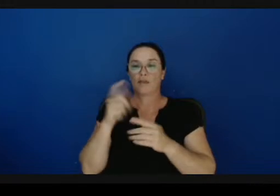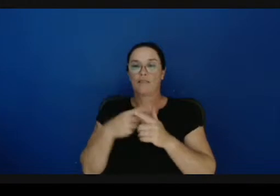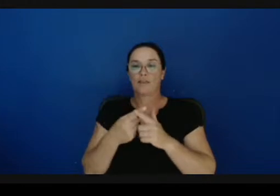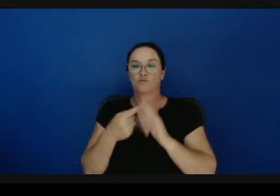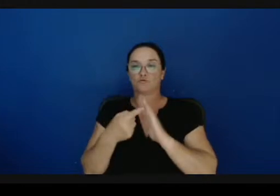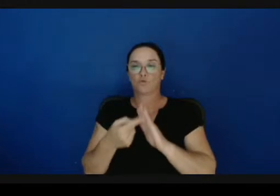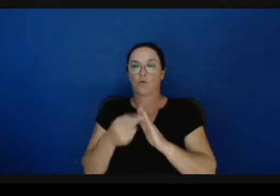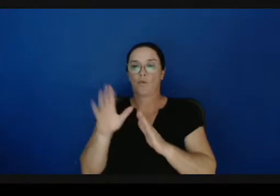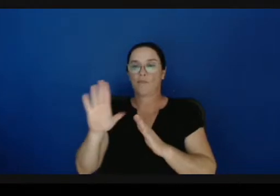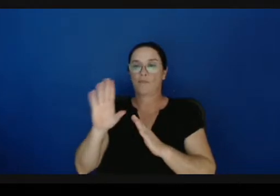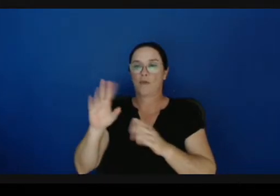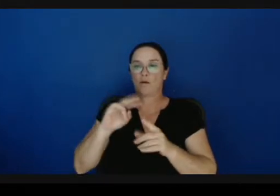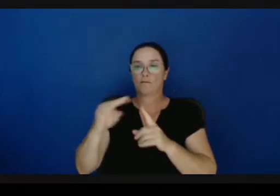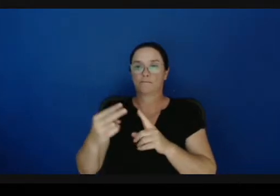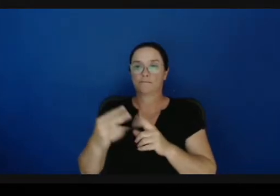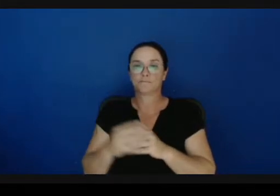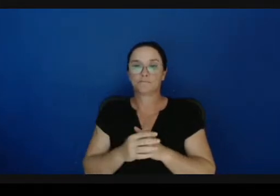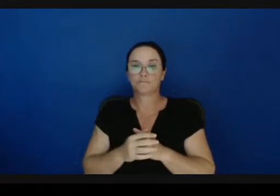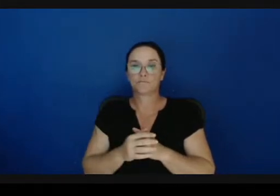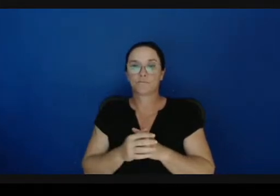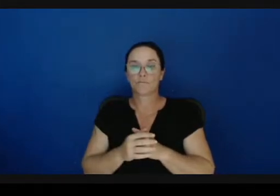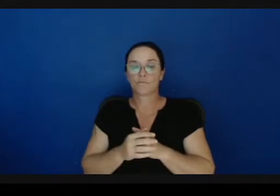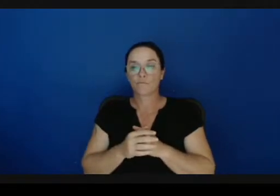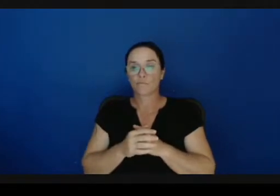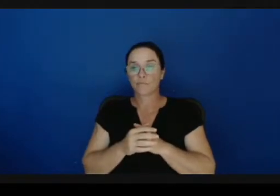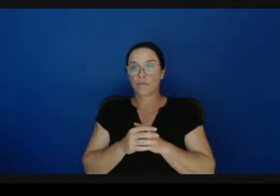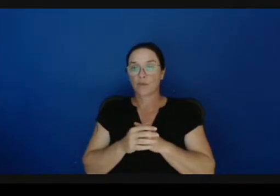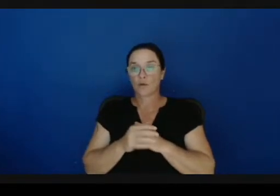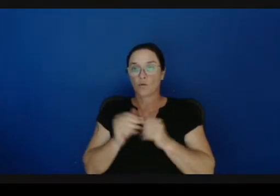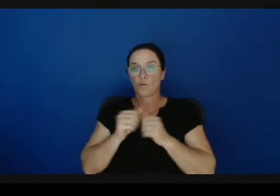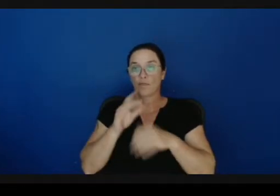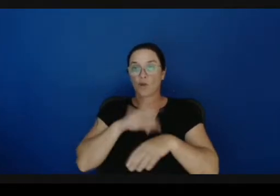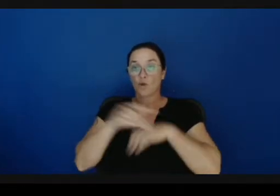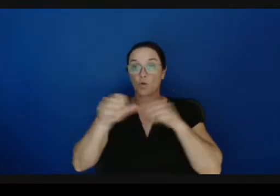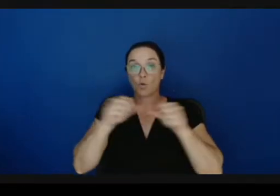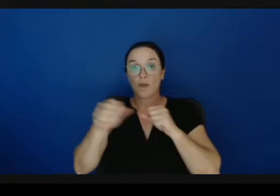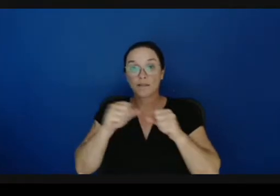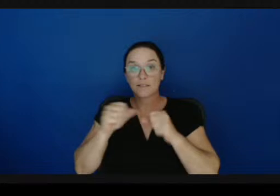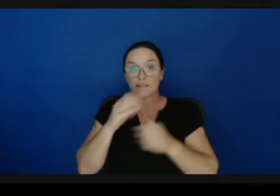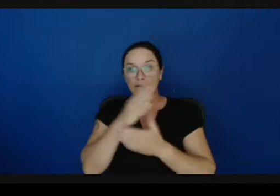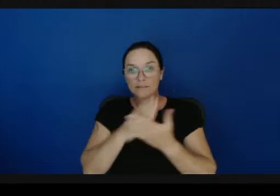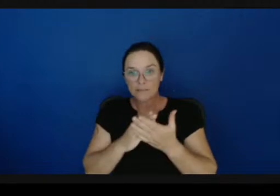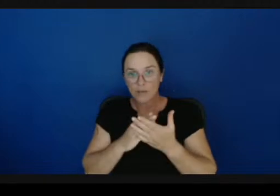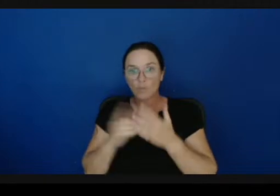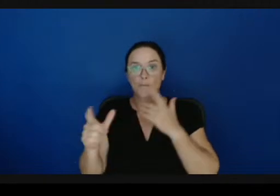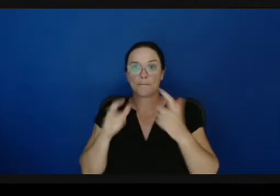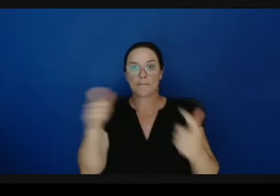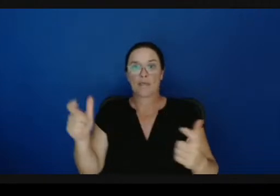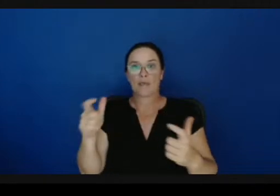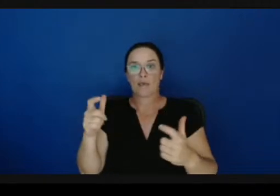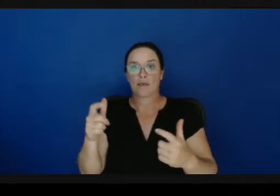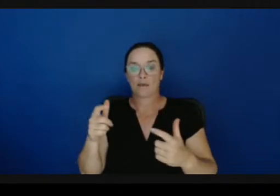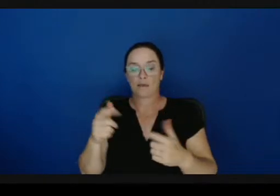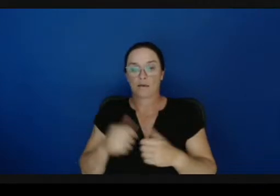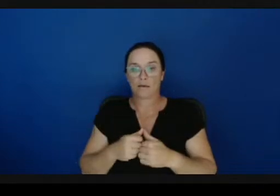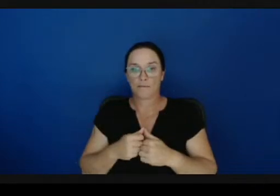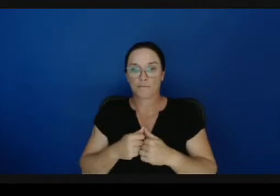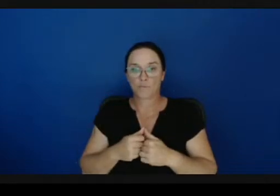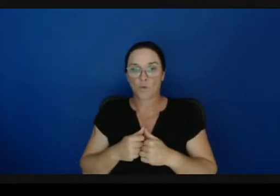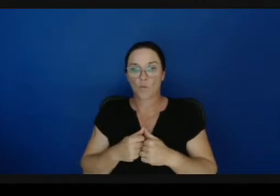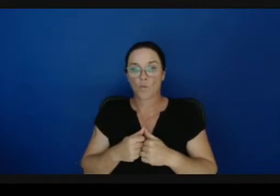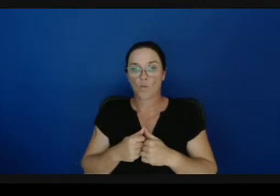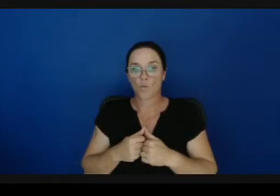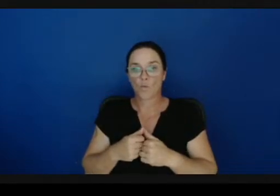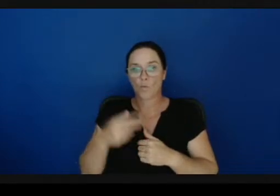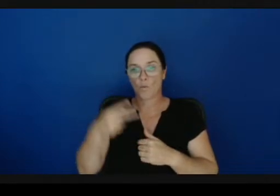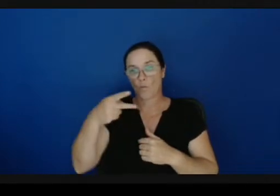And finally, for the earthquakes, just worth pointing out that in all those earthquakes, some of those were actually quite big. There was even a large